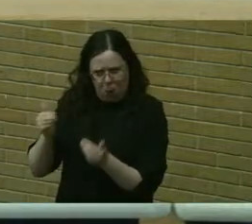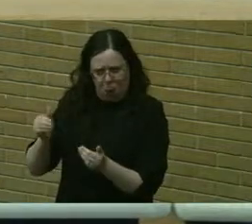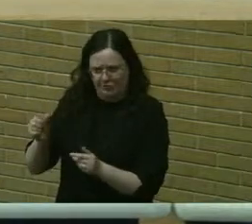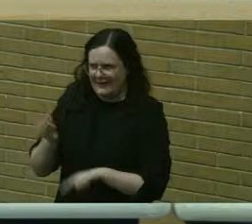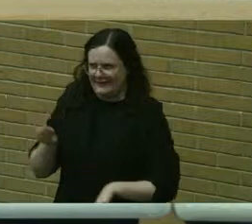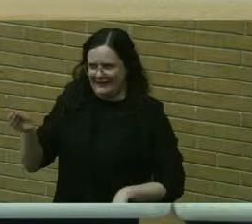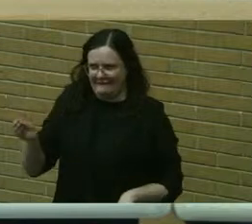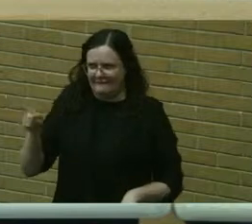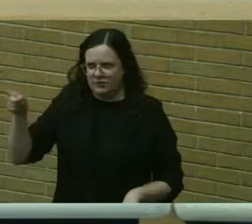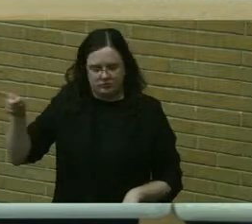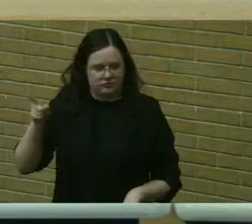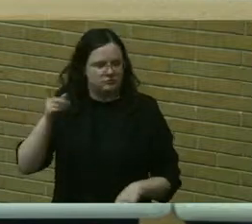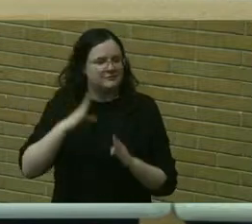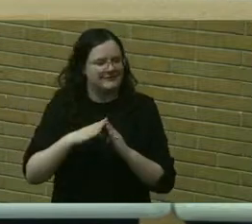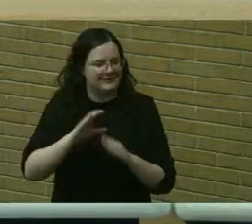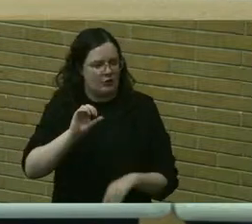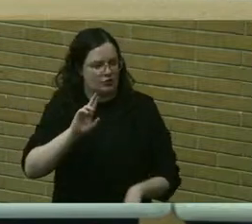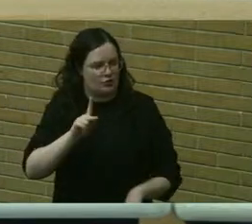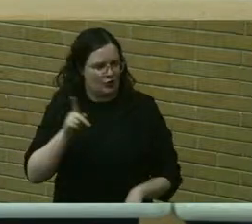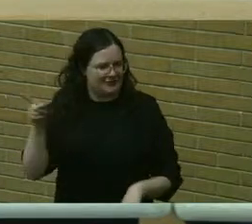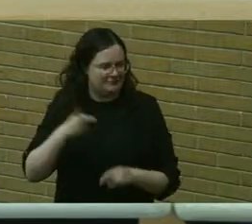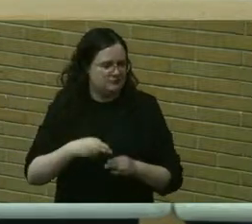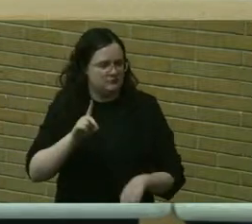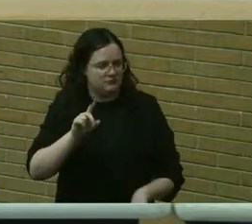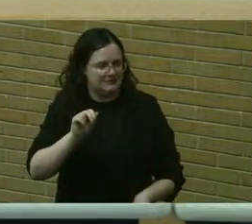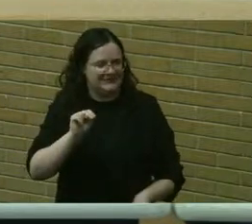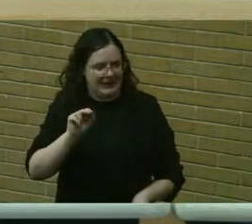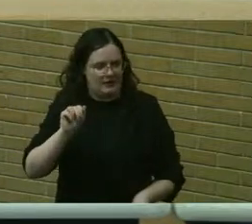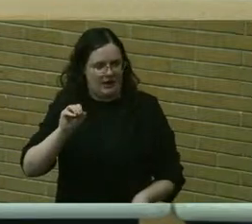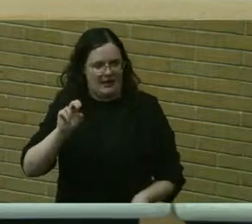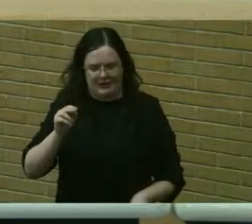to give those to the town clerk, Dan Amon, right here.